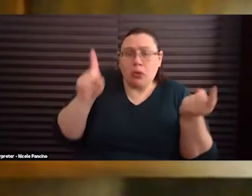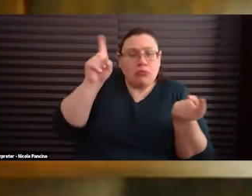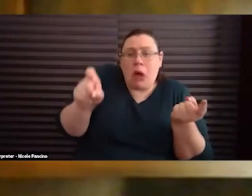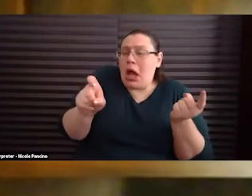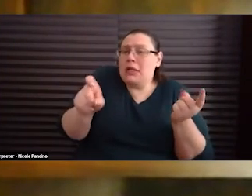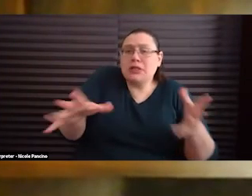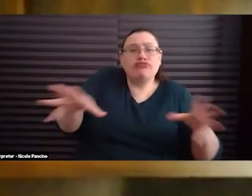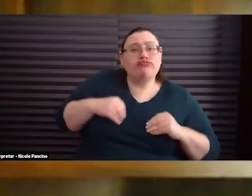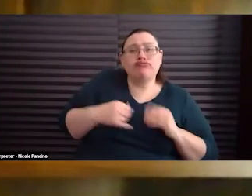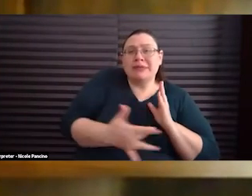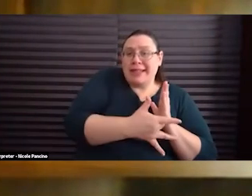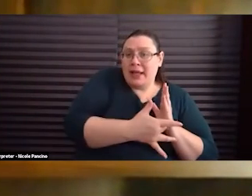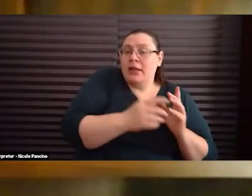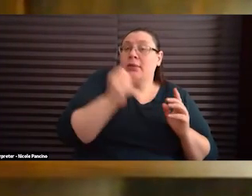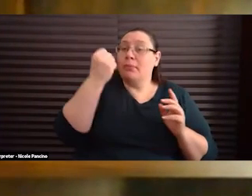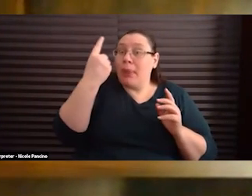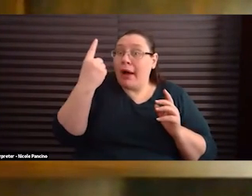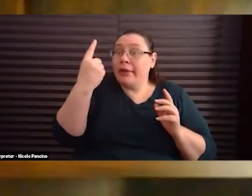also embrace this concept of balance.